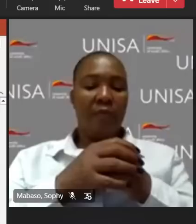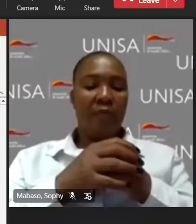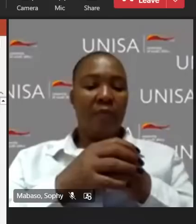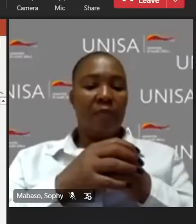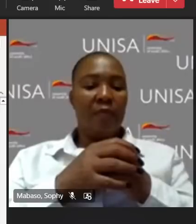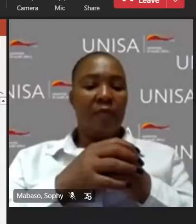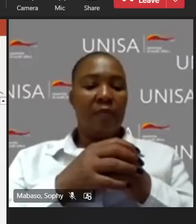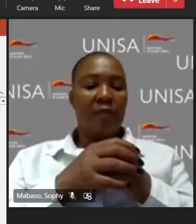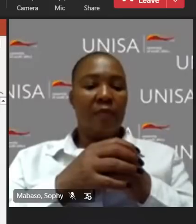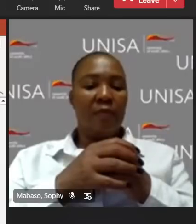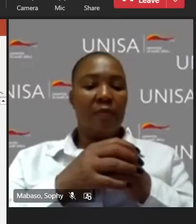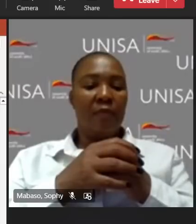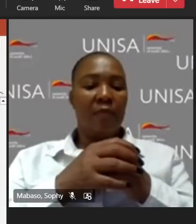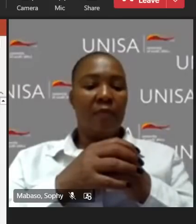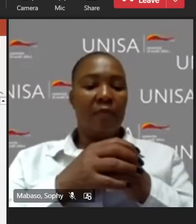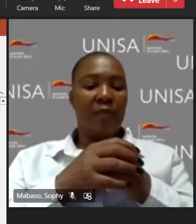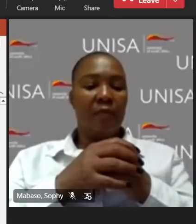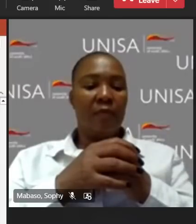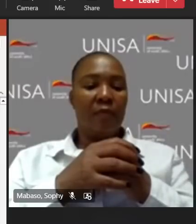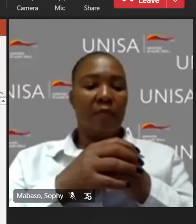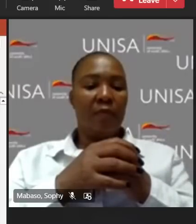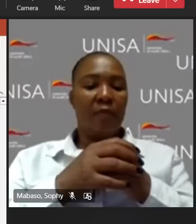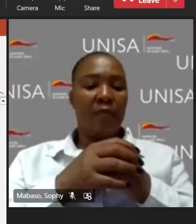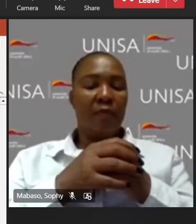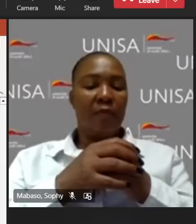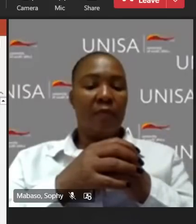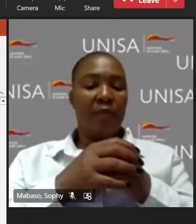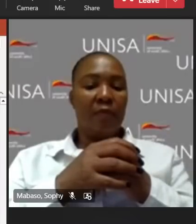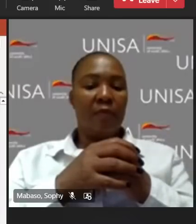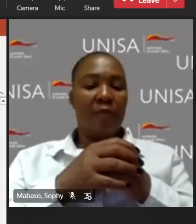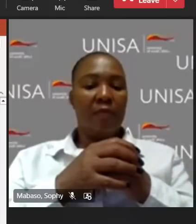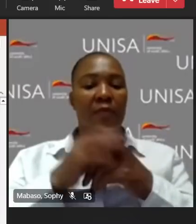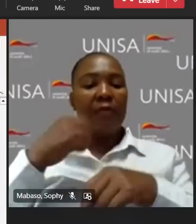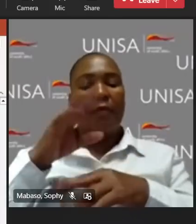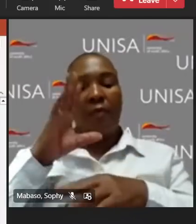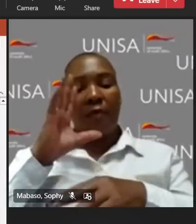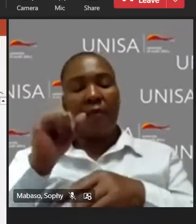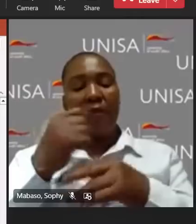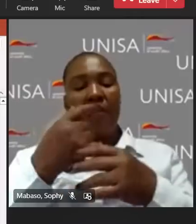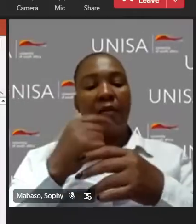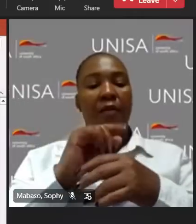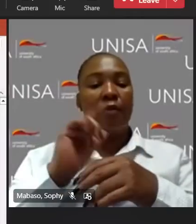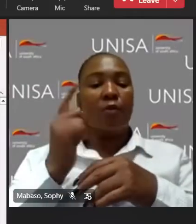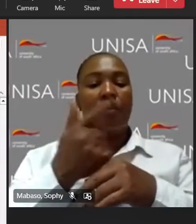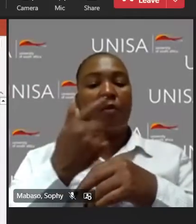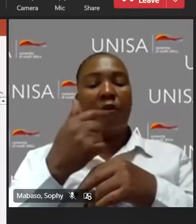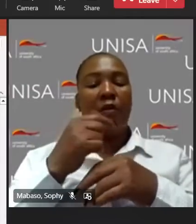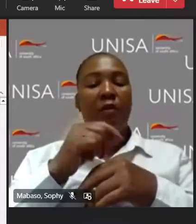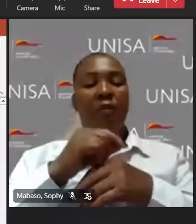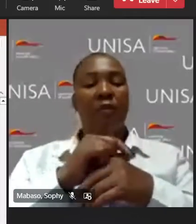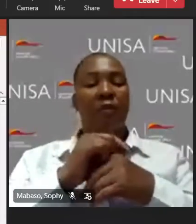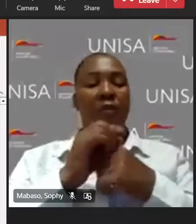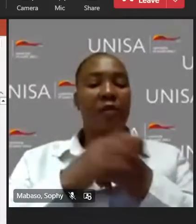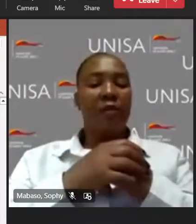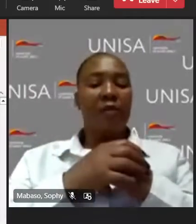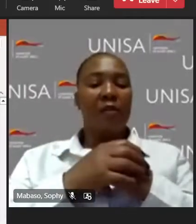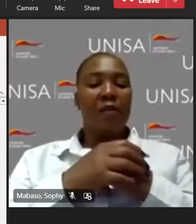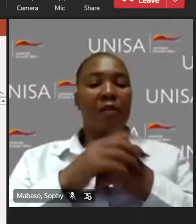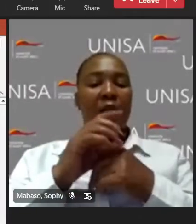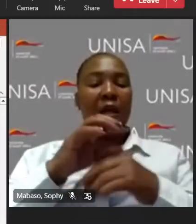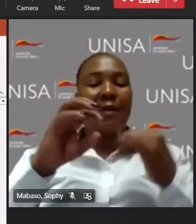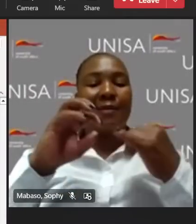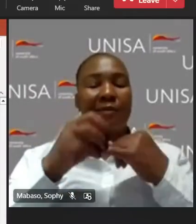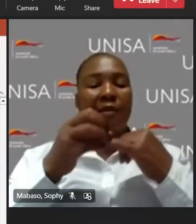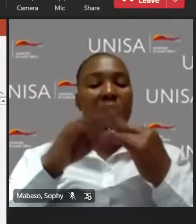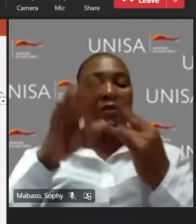And with, I believe that's all about data. I tried to summarize